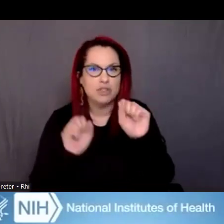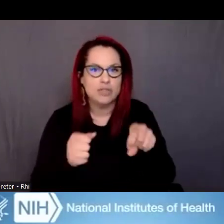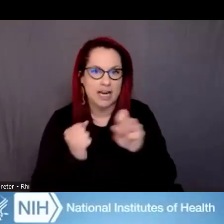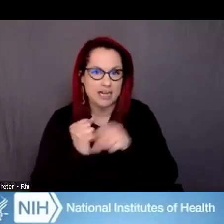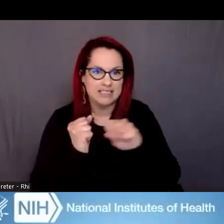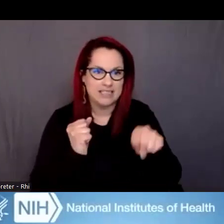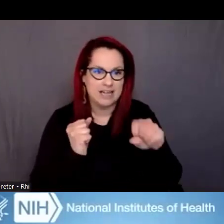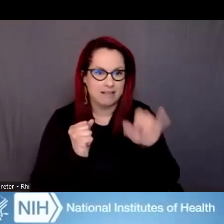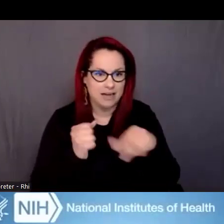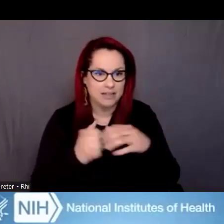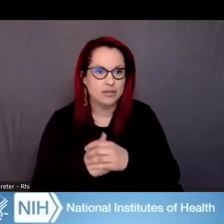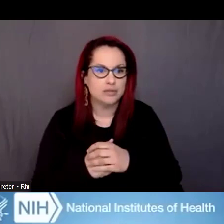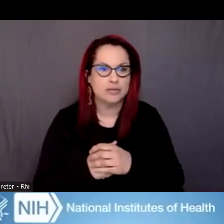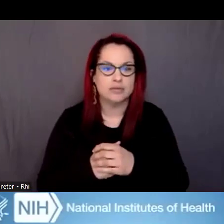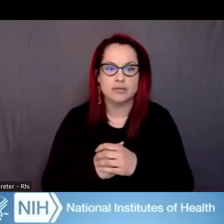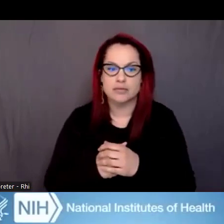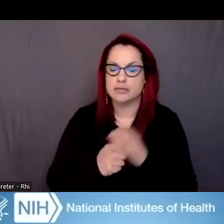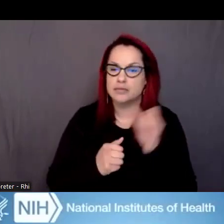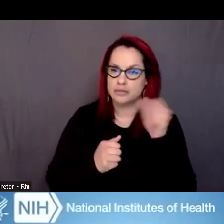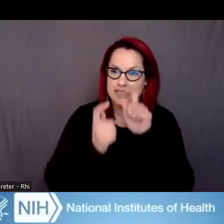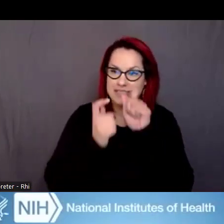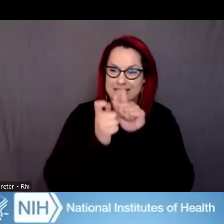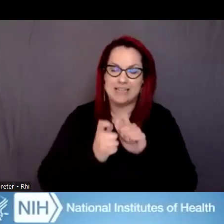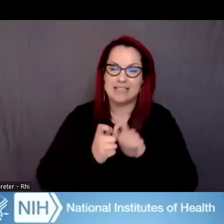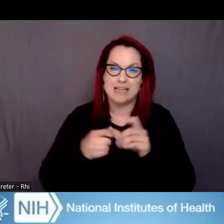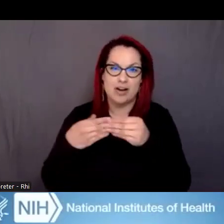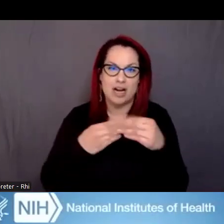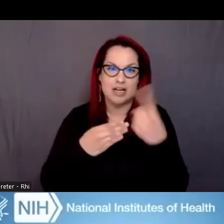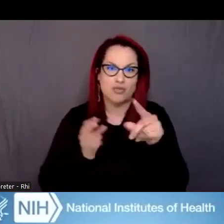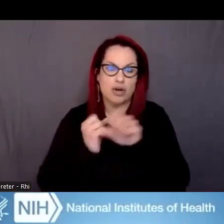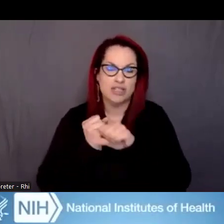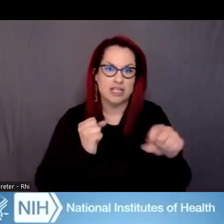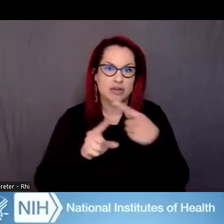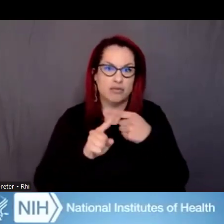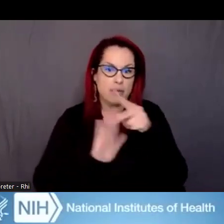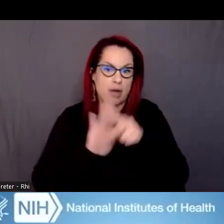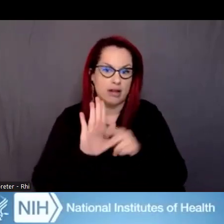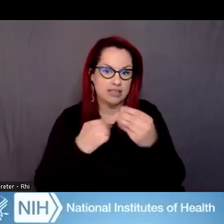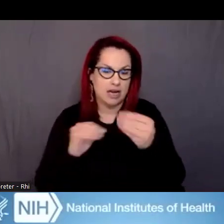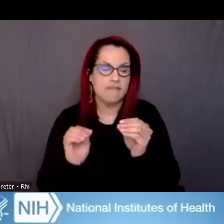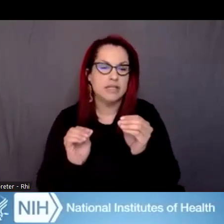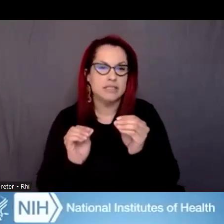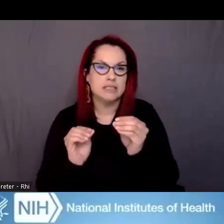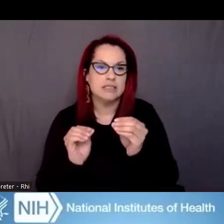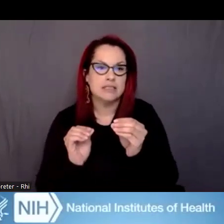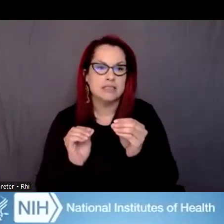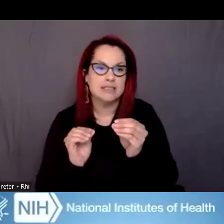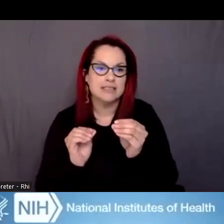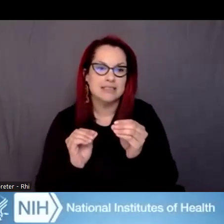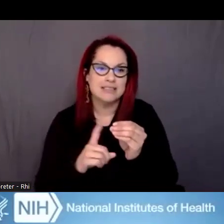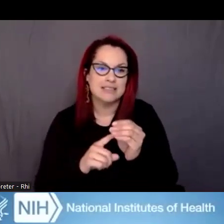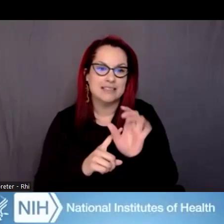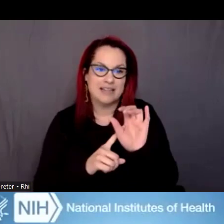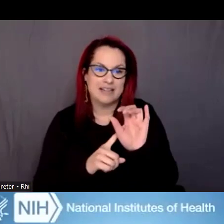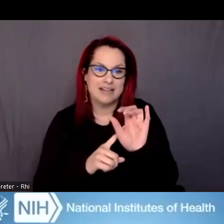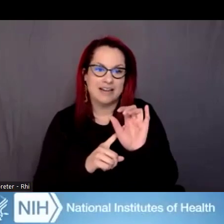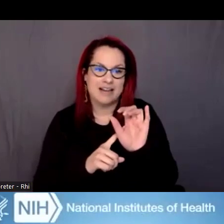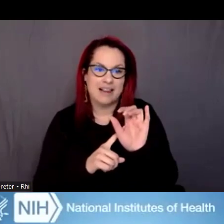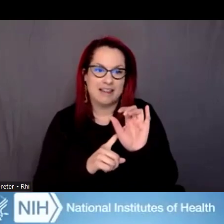Yep. And so the detailed guidance for extension from the policy office is on the Simplifying